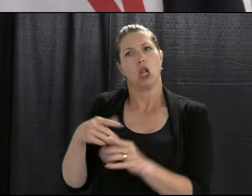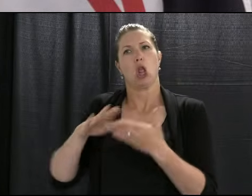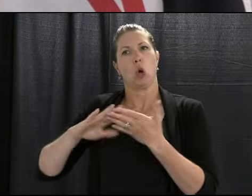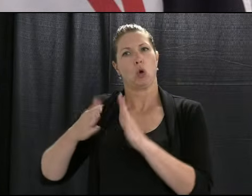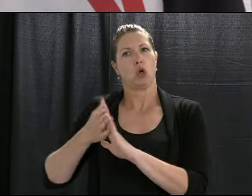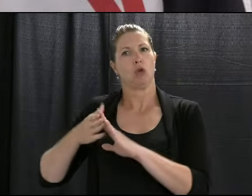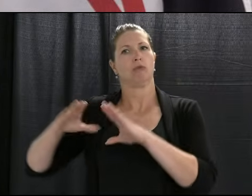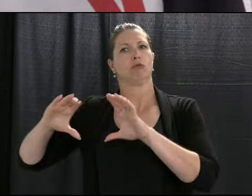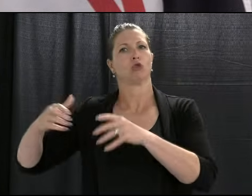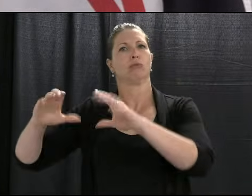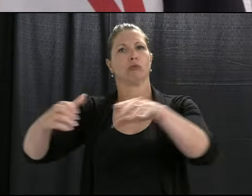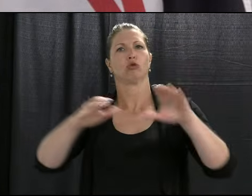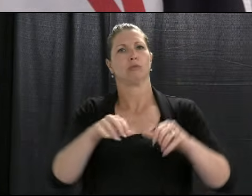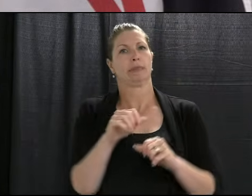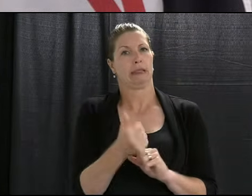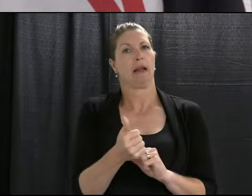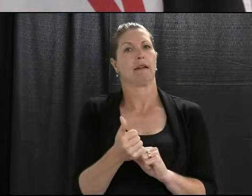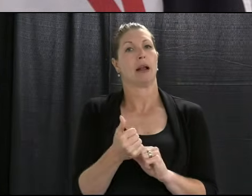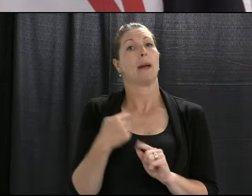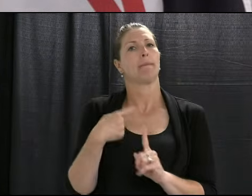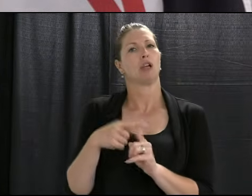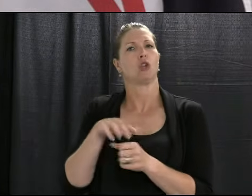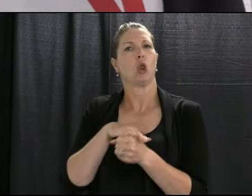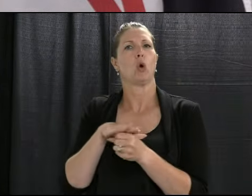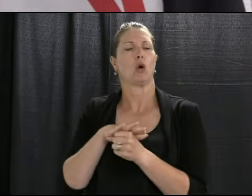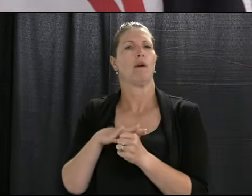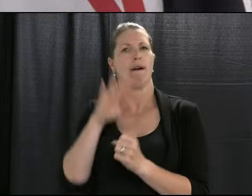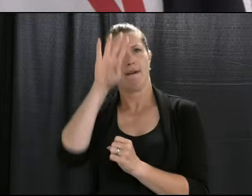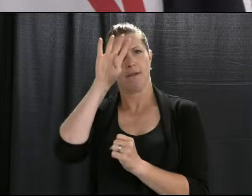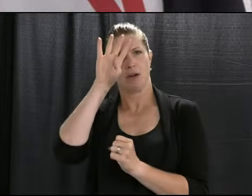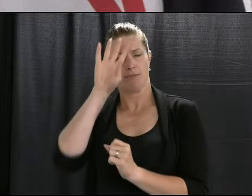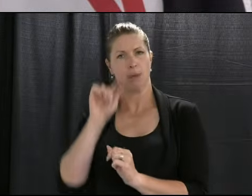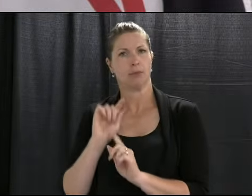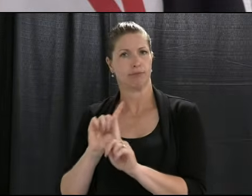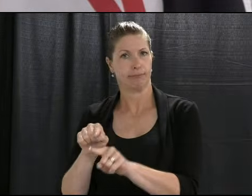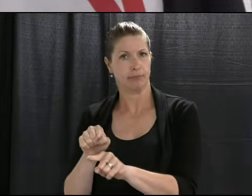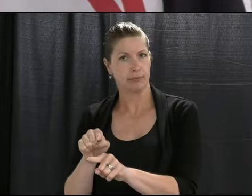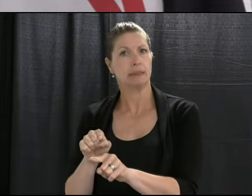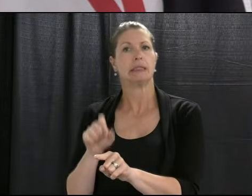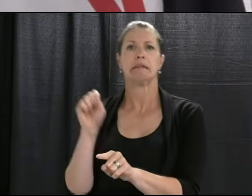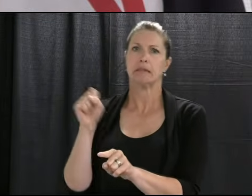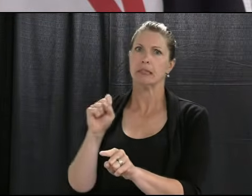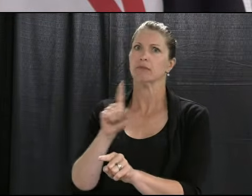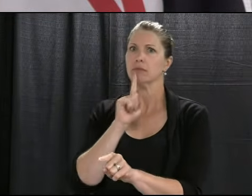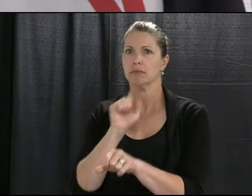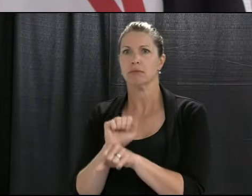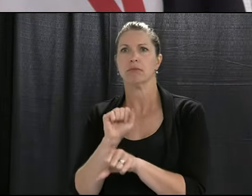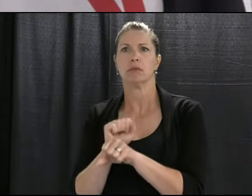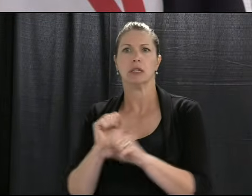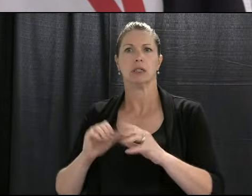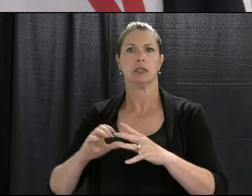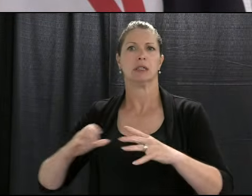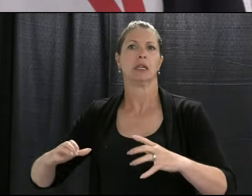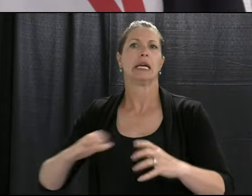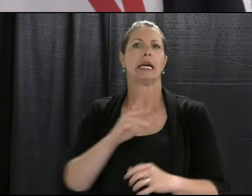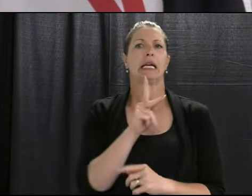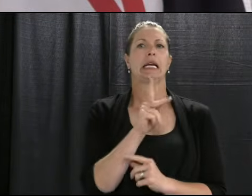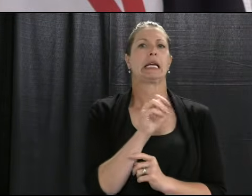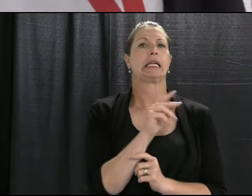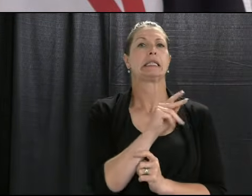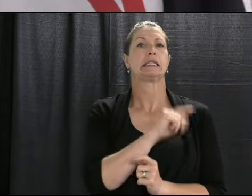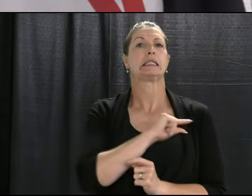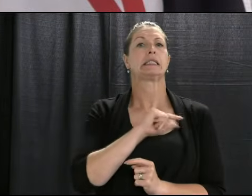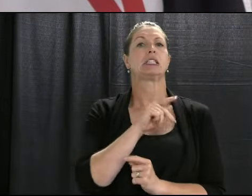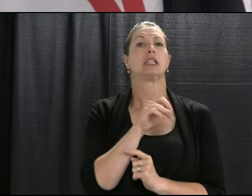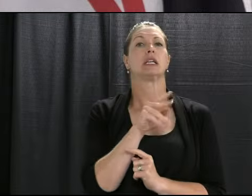fire, the Kingston fire, still growing and very active. Obviously, that's not a surprise given that we've had to evacuate 2 more communities.